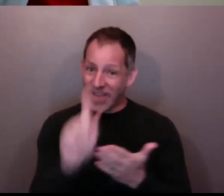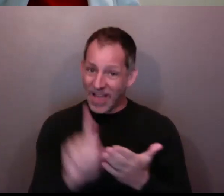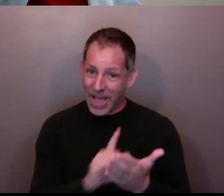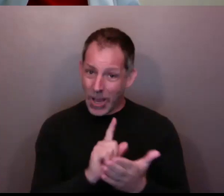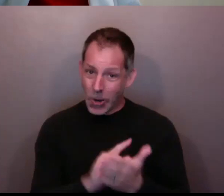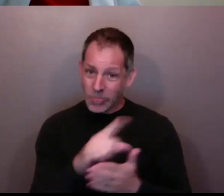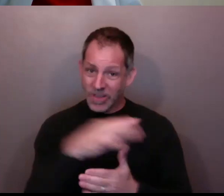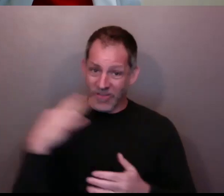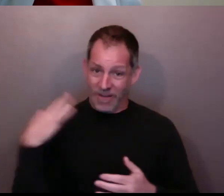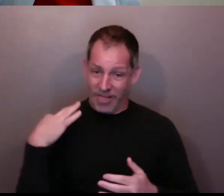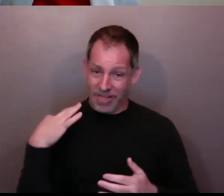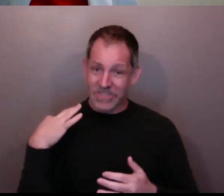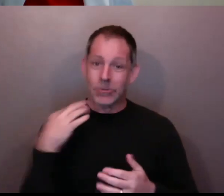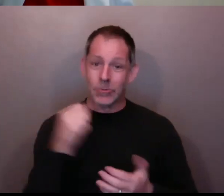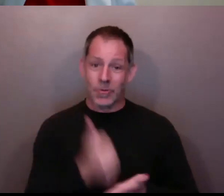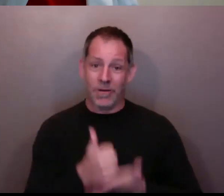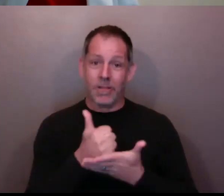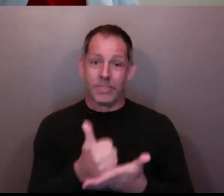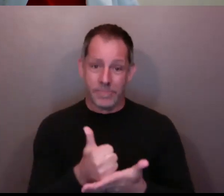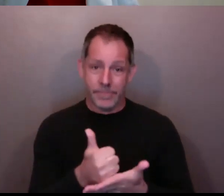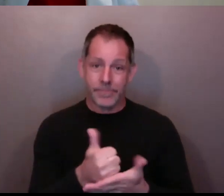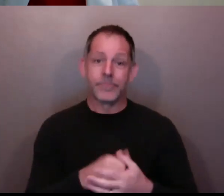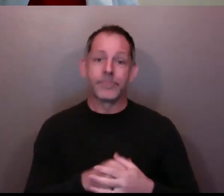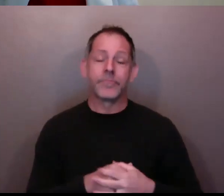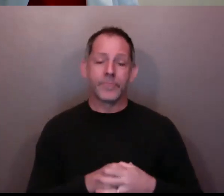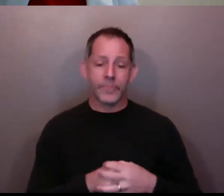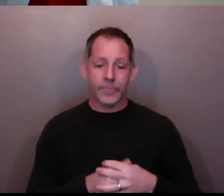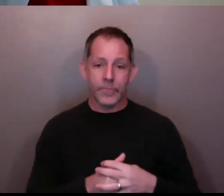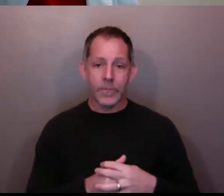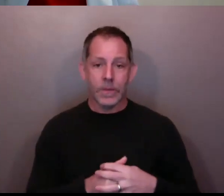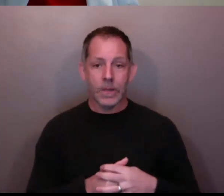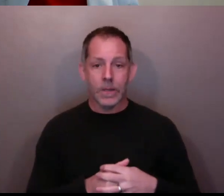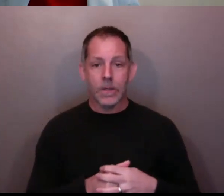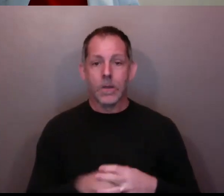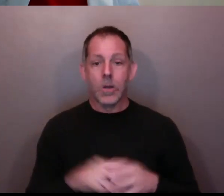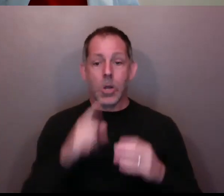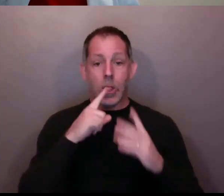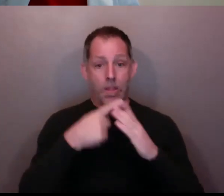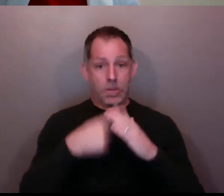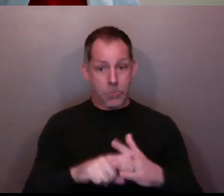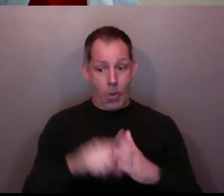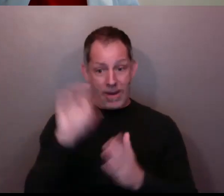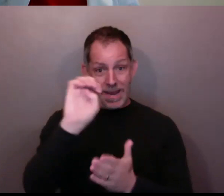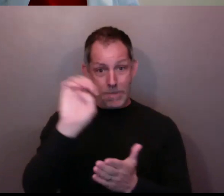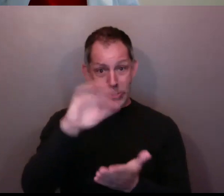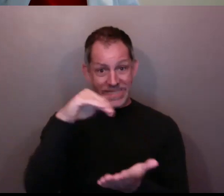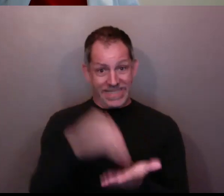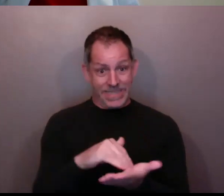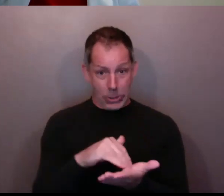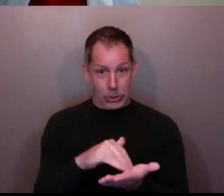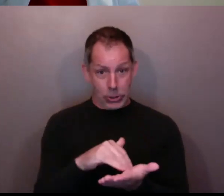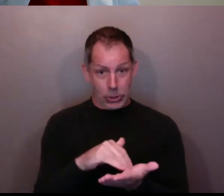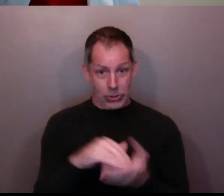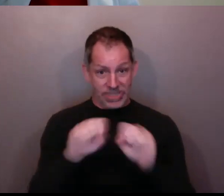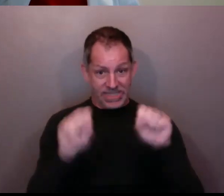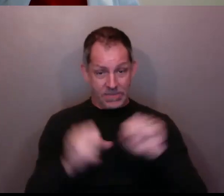that. They started out working at the emergency call center. We had them working on